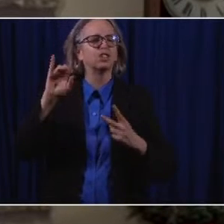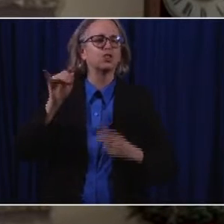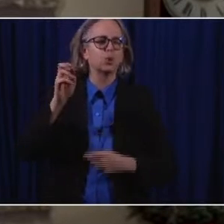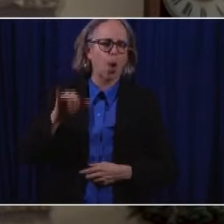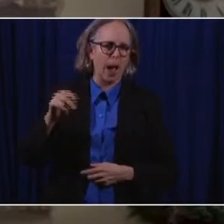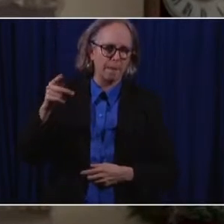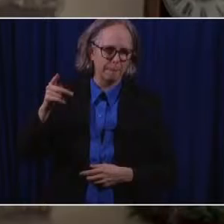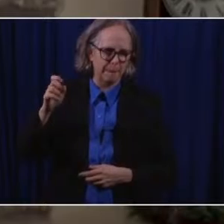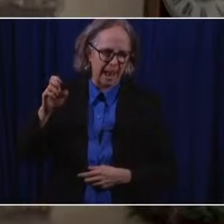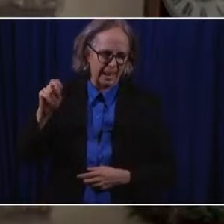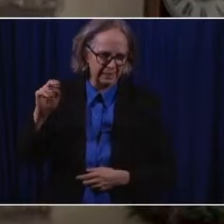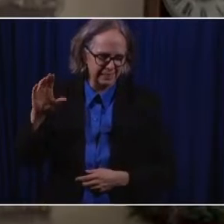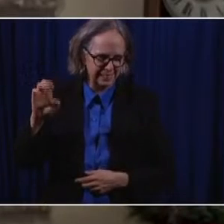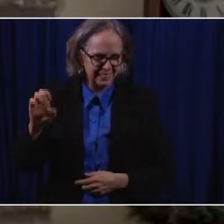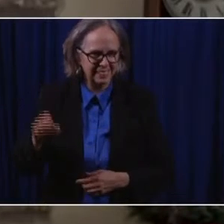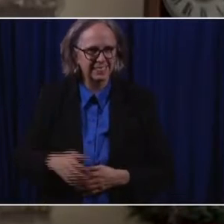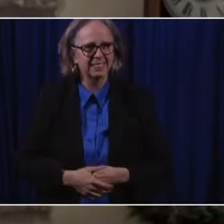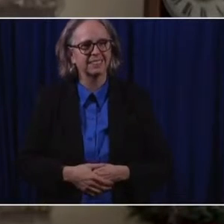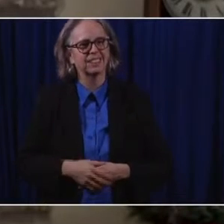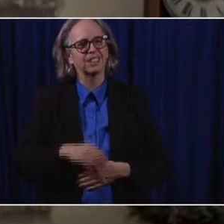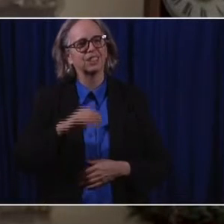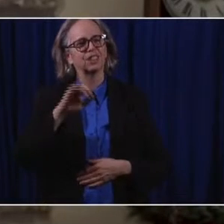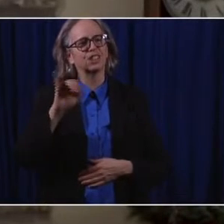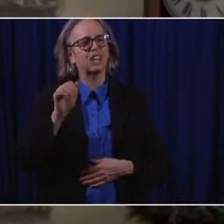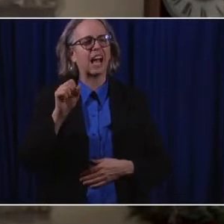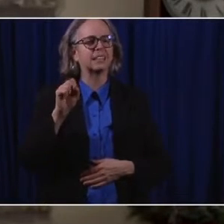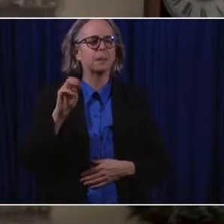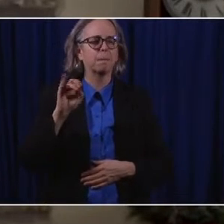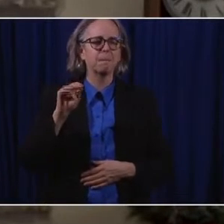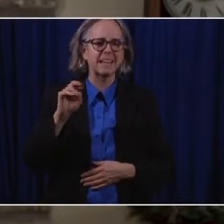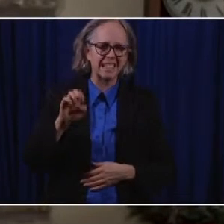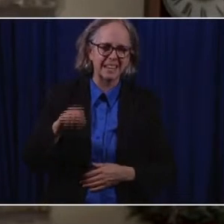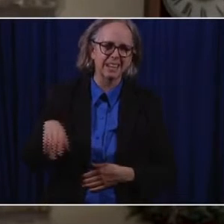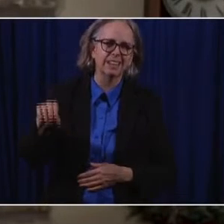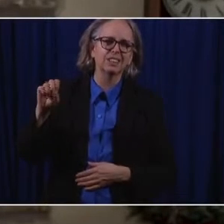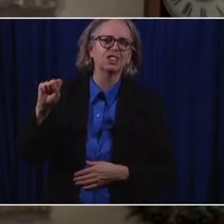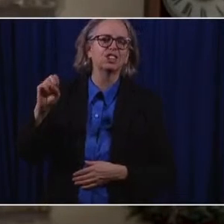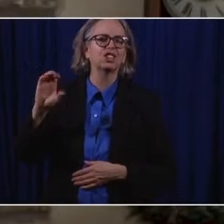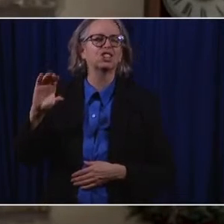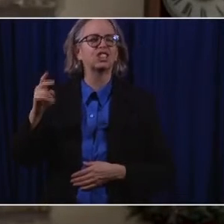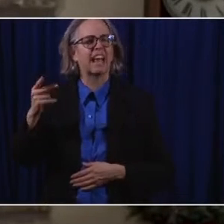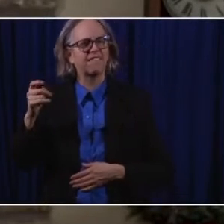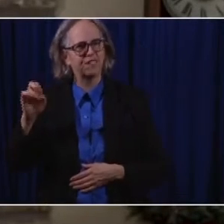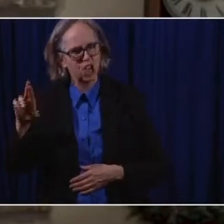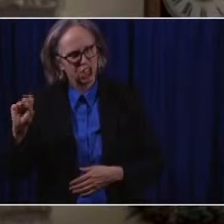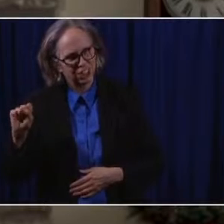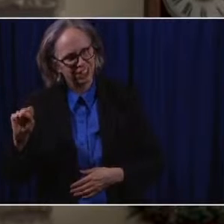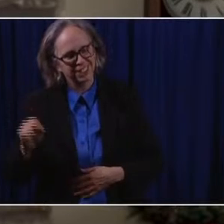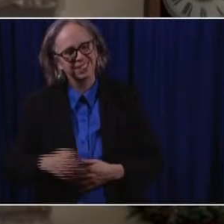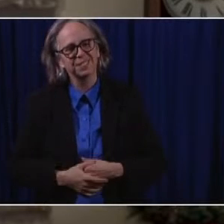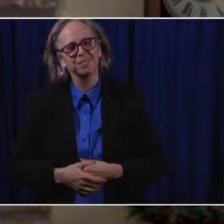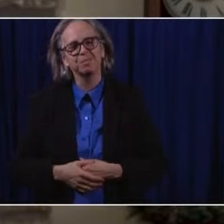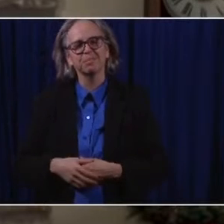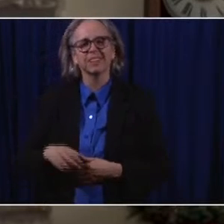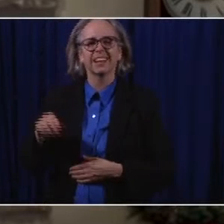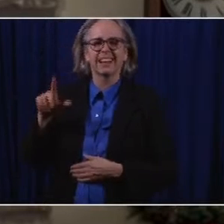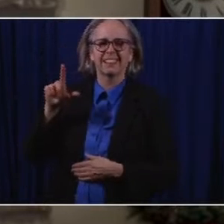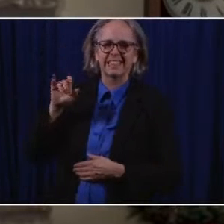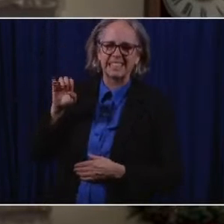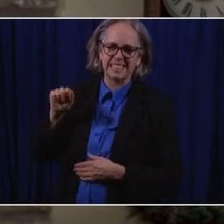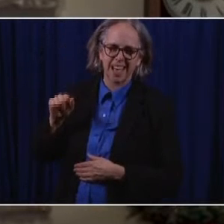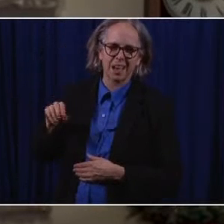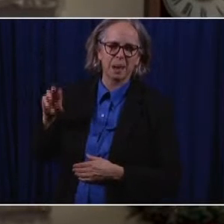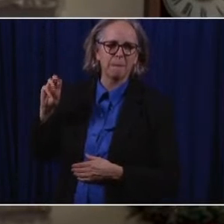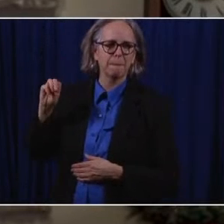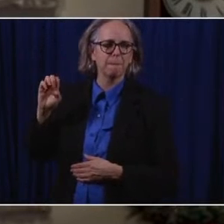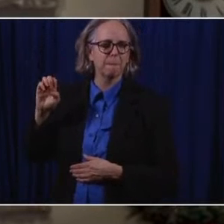Jasmine Shavers, Miami Valley Hospital, and Lisa Burek, St. Elizabeth Youngstown Hospital. Thank you very, very